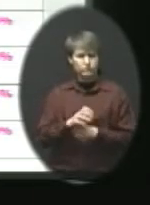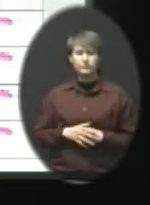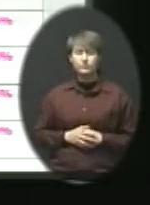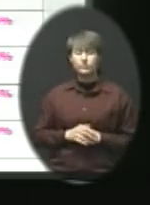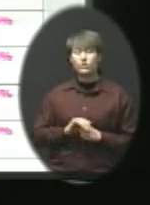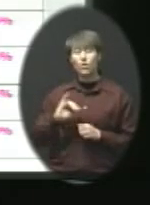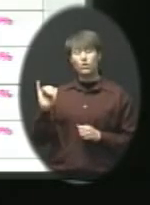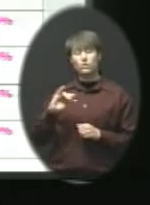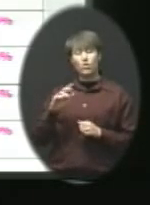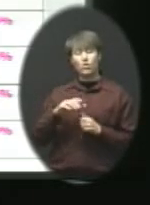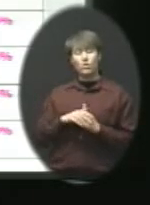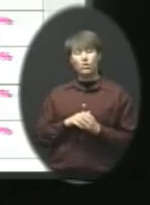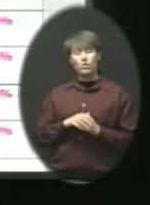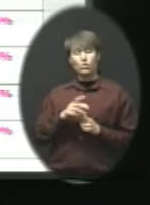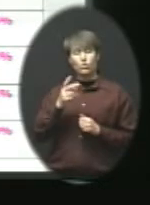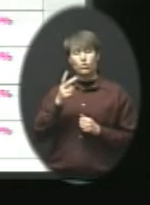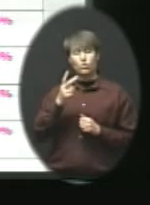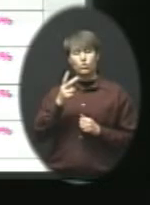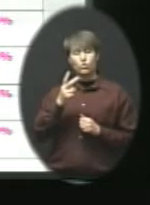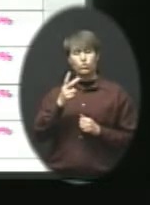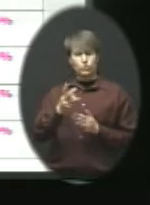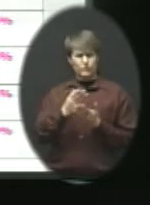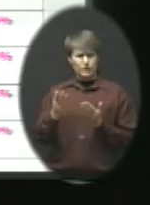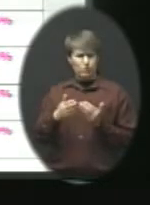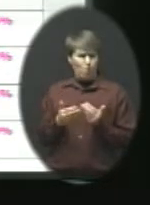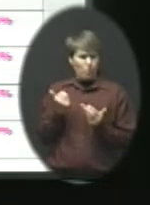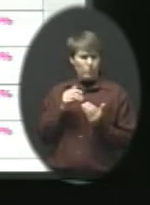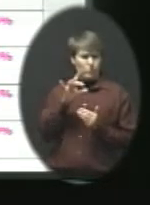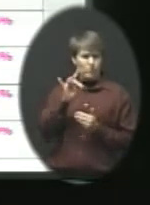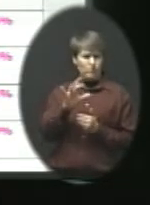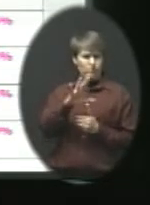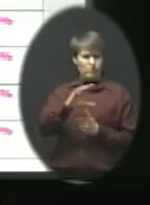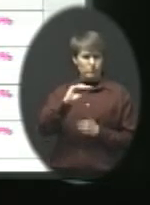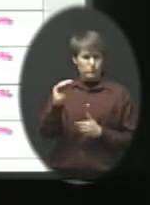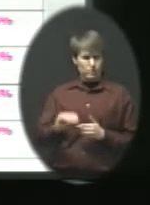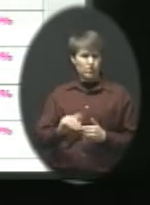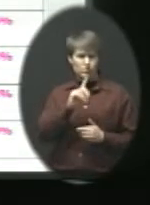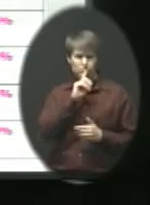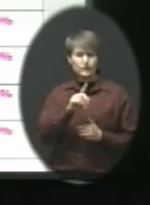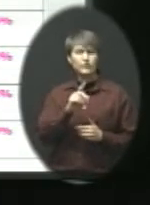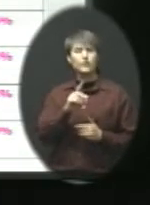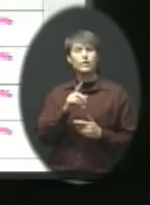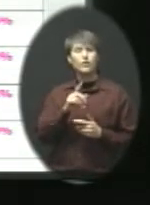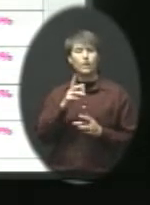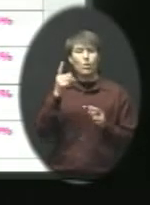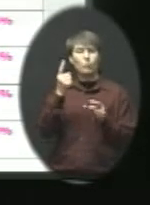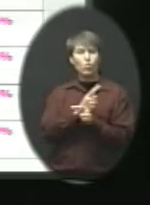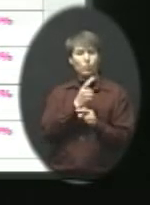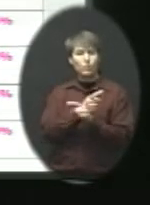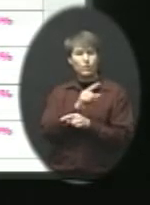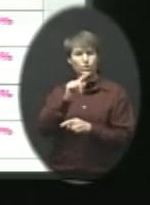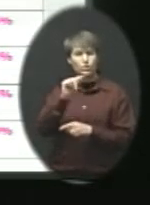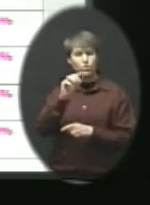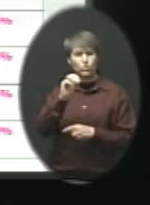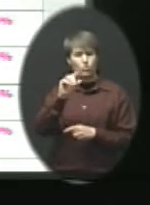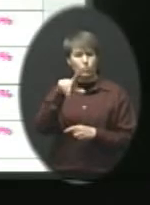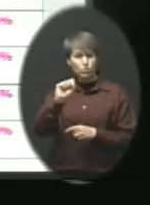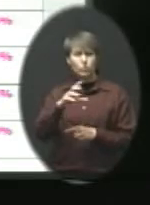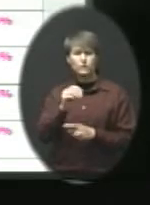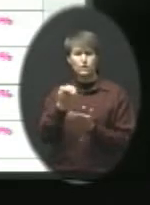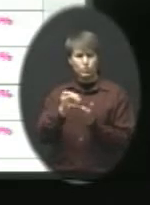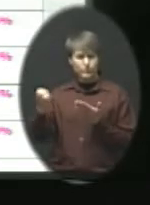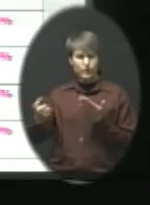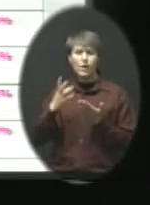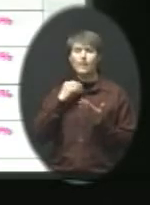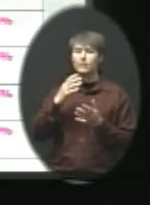to look at, two areas that are almost 85%, looking at our appropriate tools and equipment and is